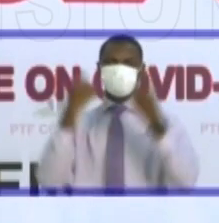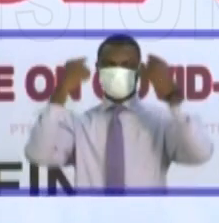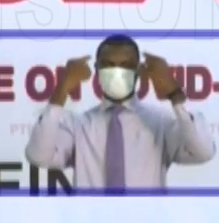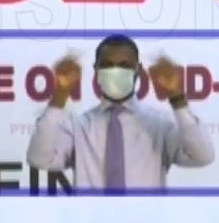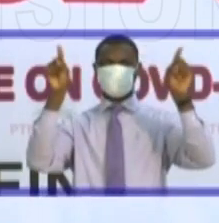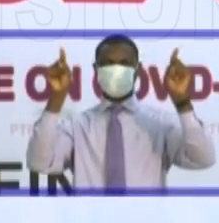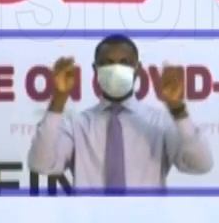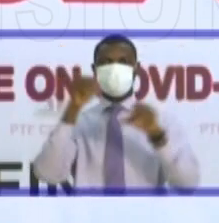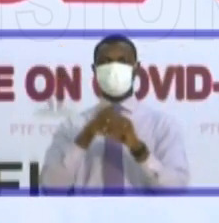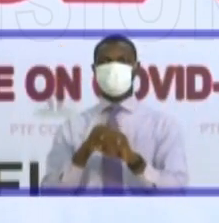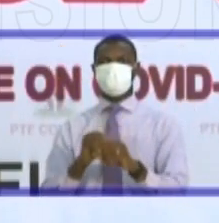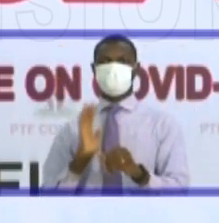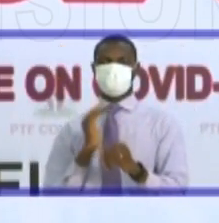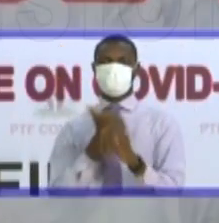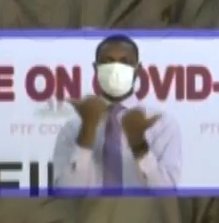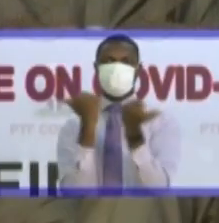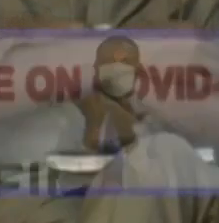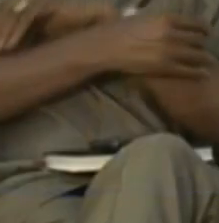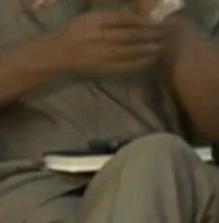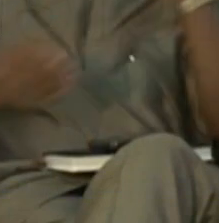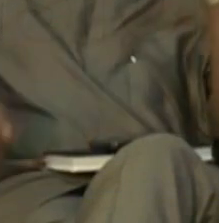success in this fight.